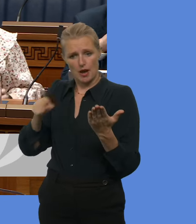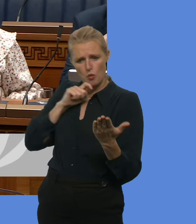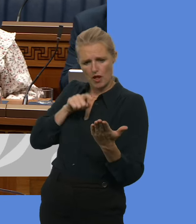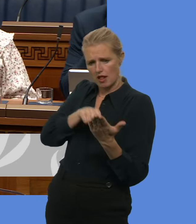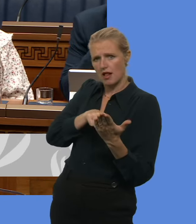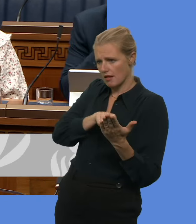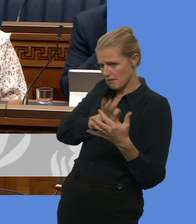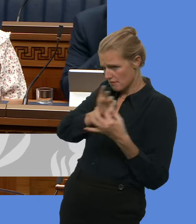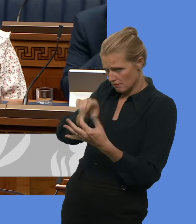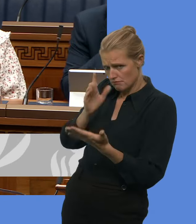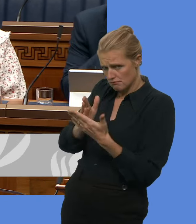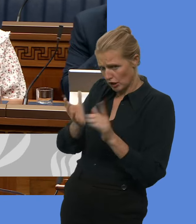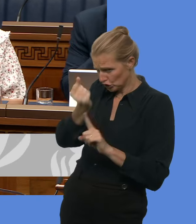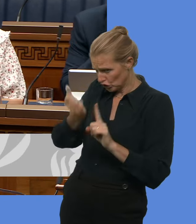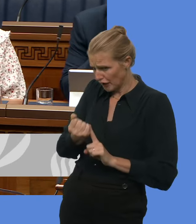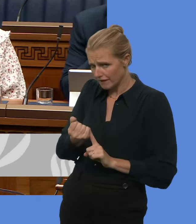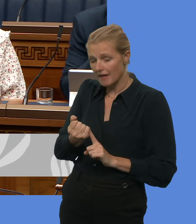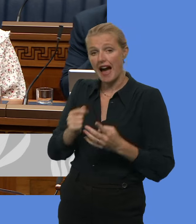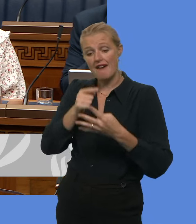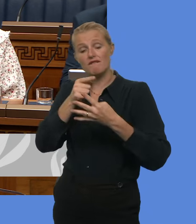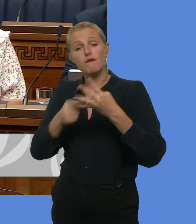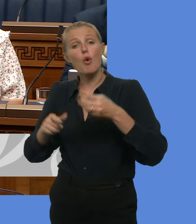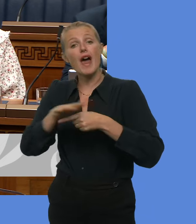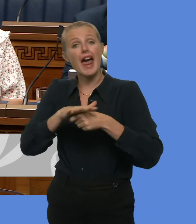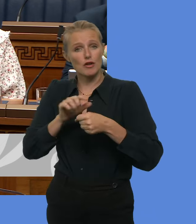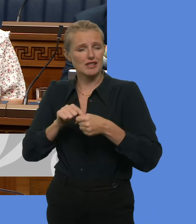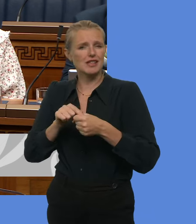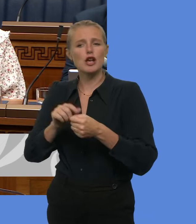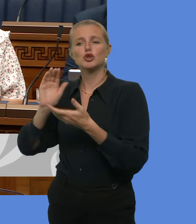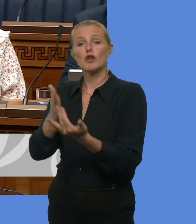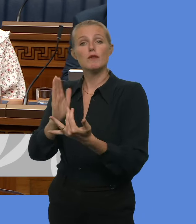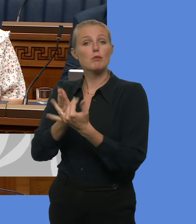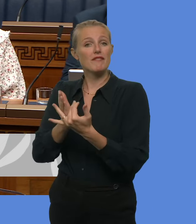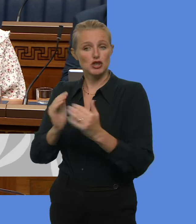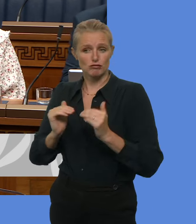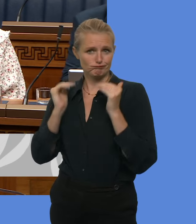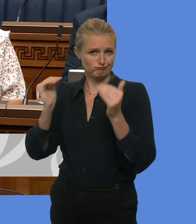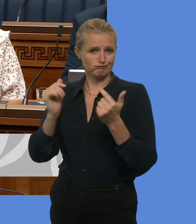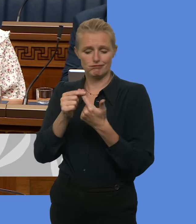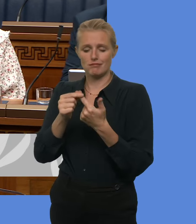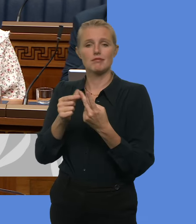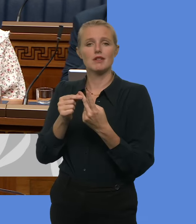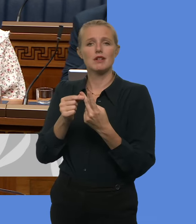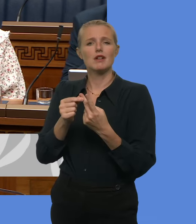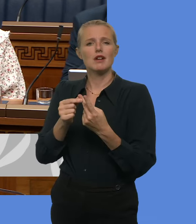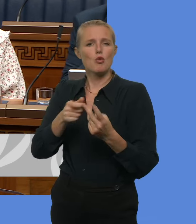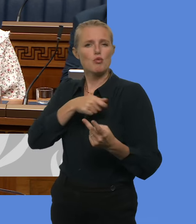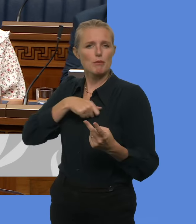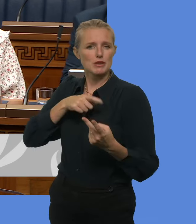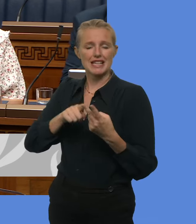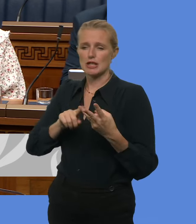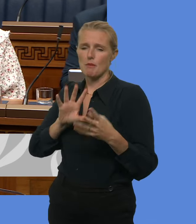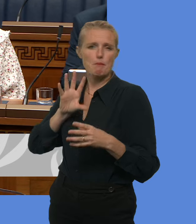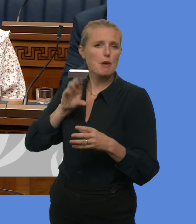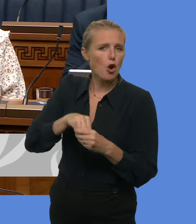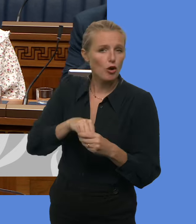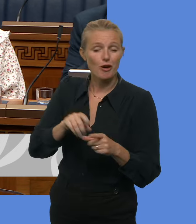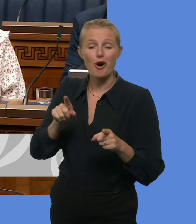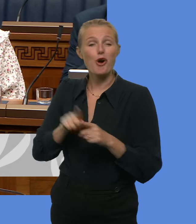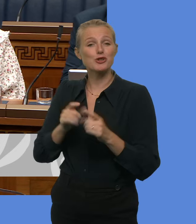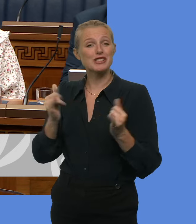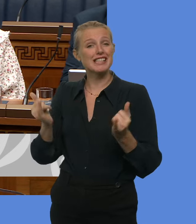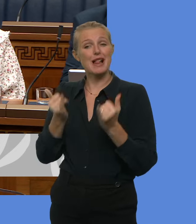2015-2025 on 4 key outcome areas relating to equality of service provision, increased participation, representation and belonging, celebration of